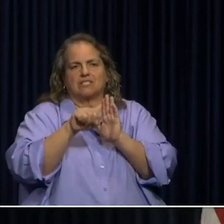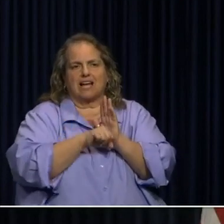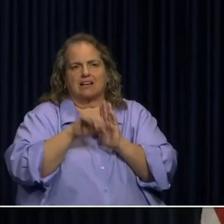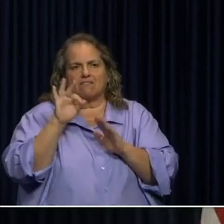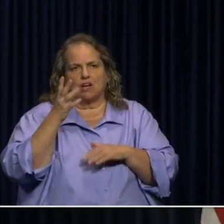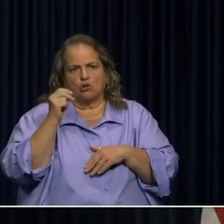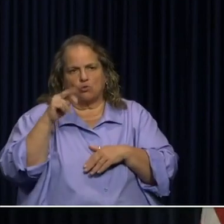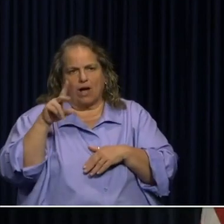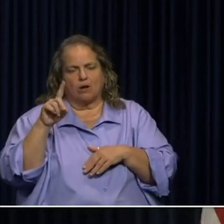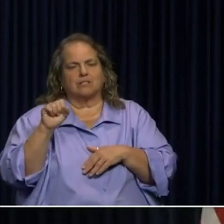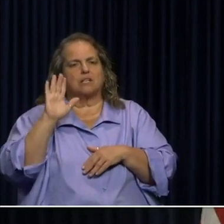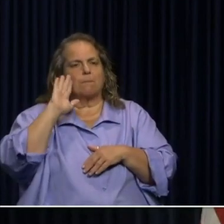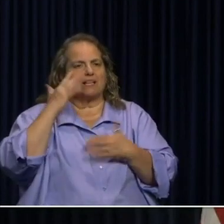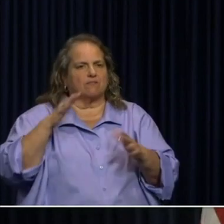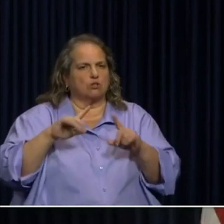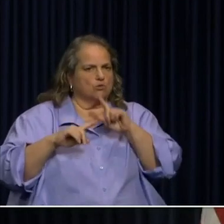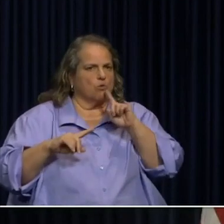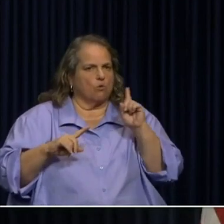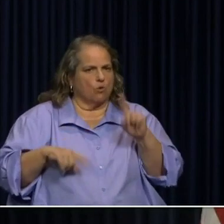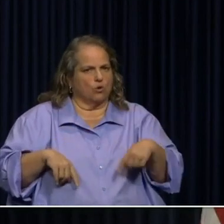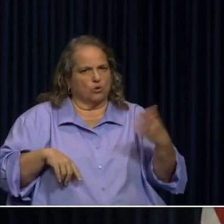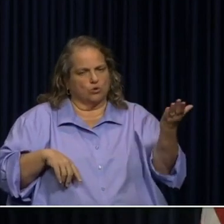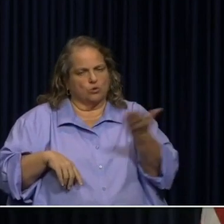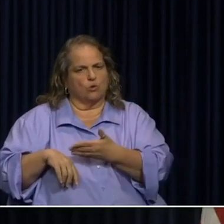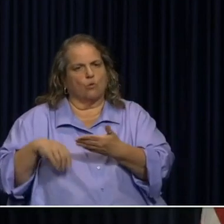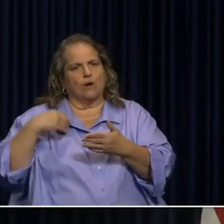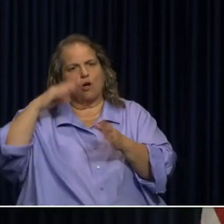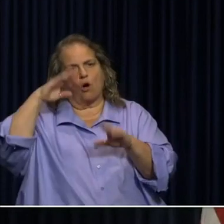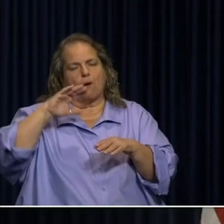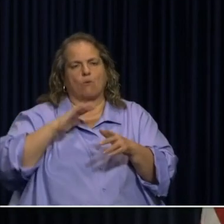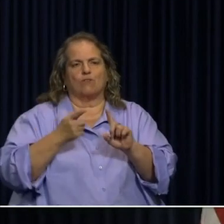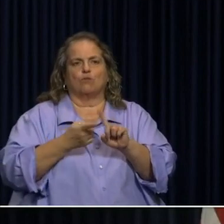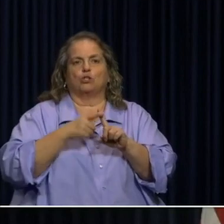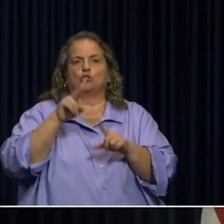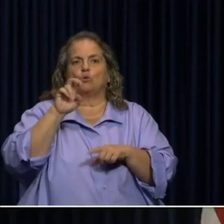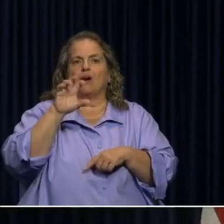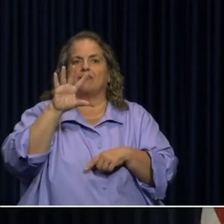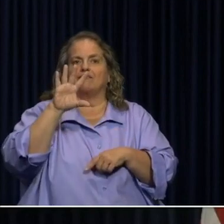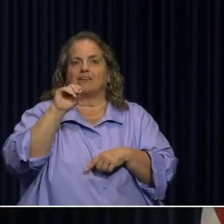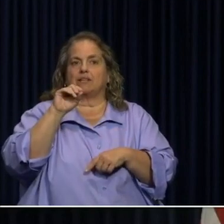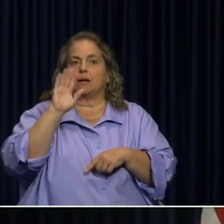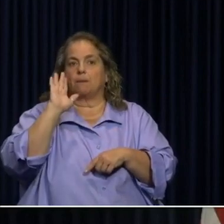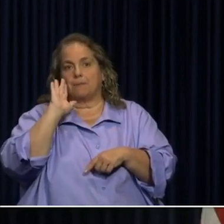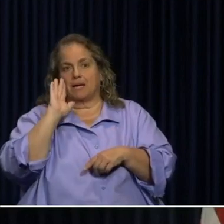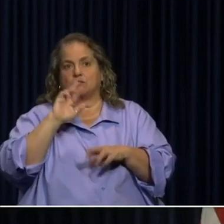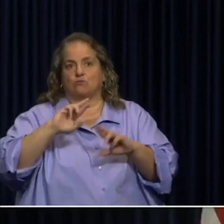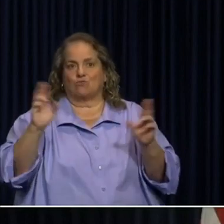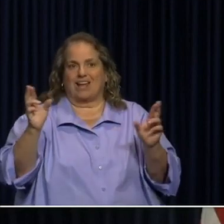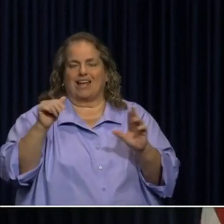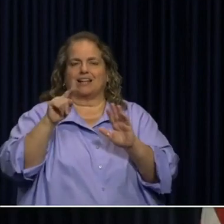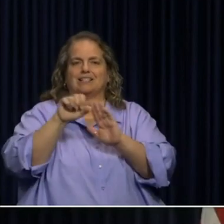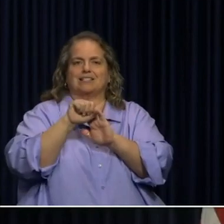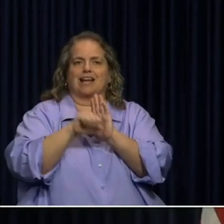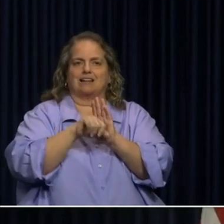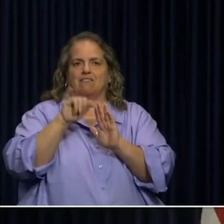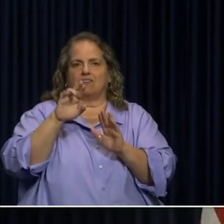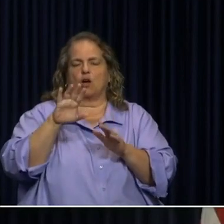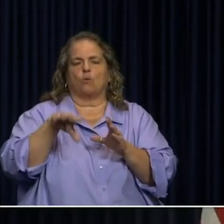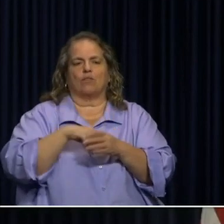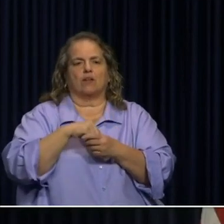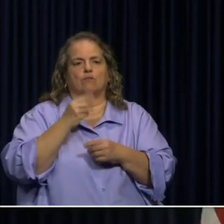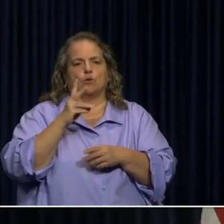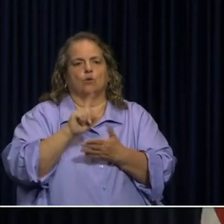are on order. We hope our first 250 beds will be available within a couple of weeks.